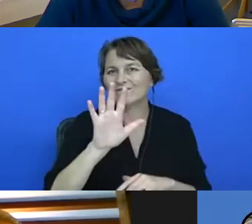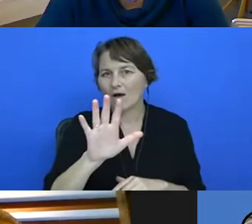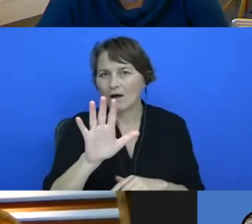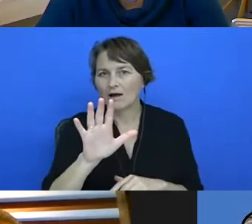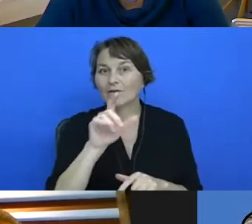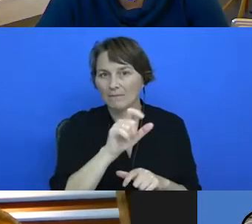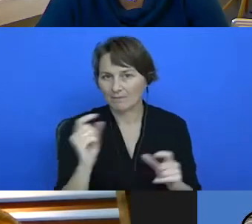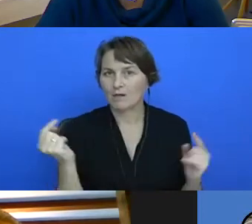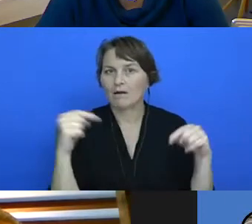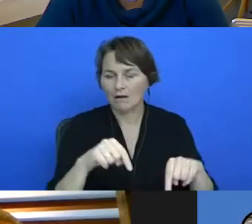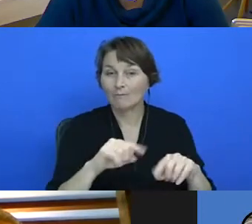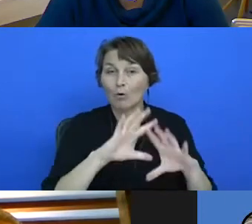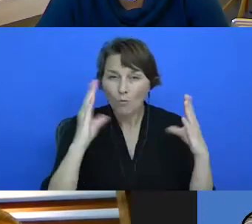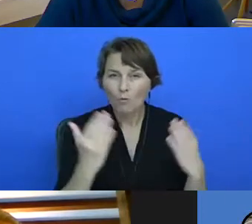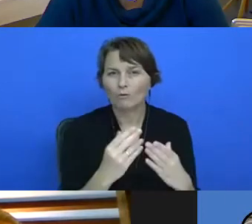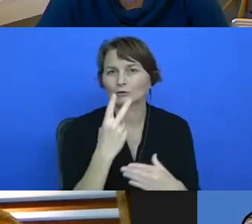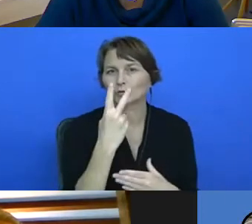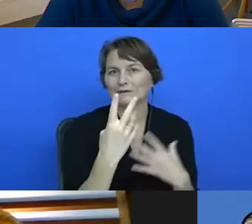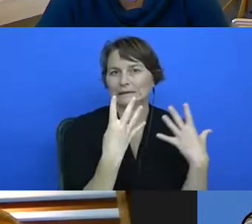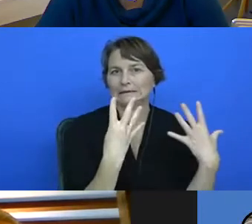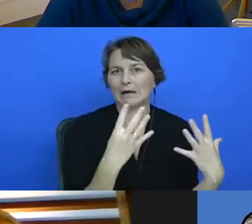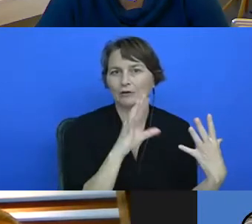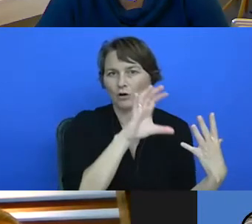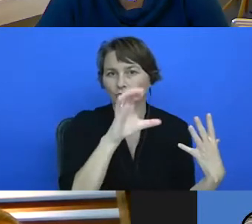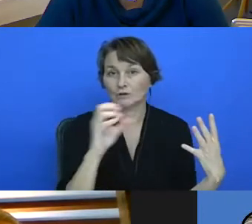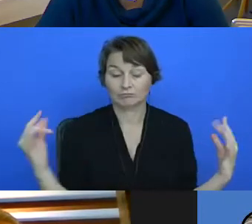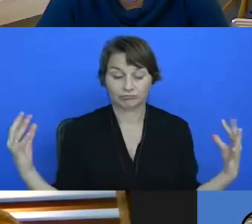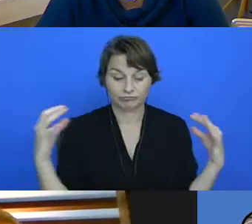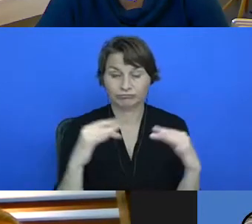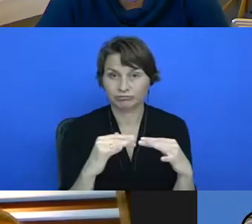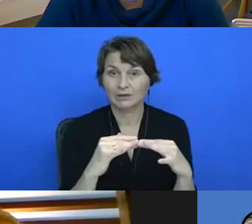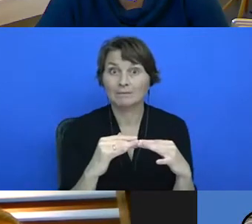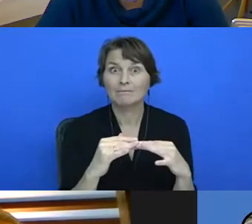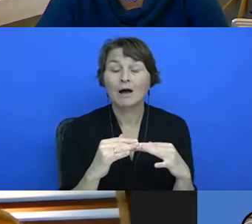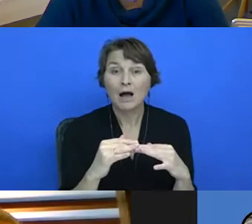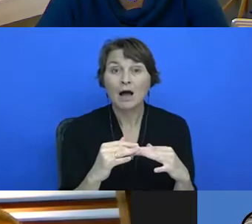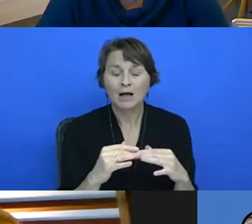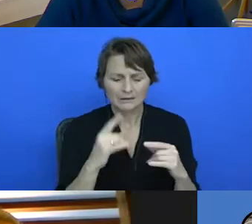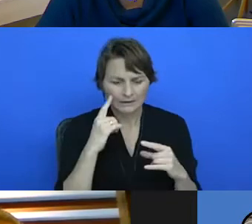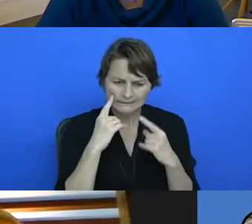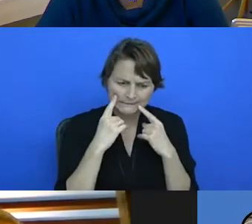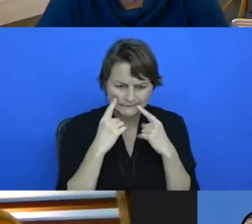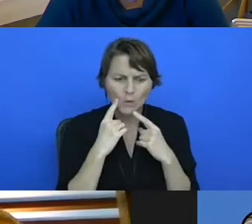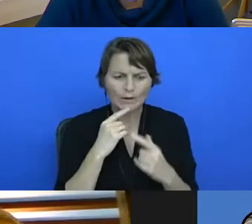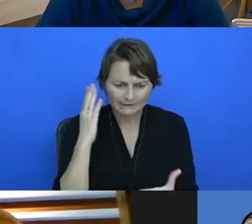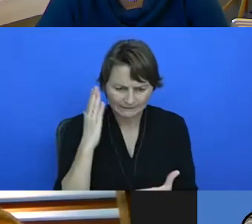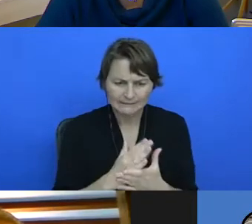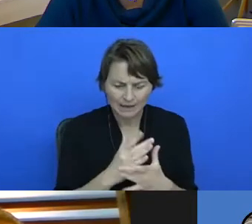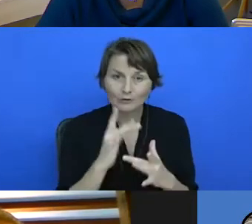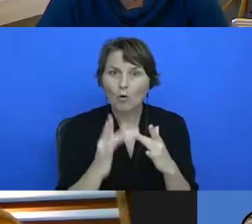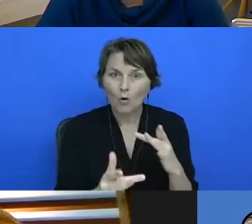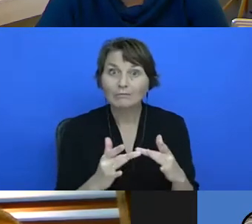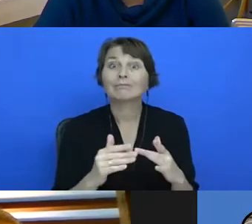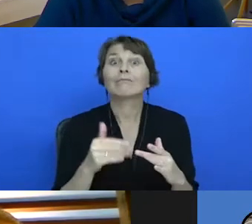who then signed up even after we had taken the decision to go online. That decision was taken in